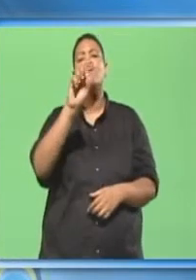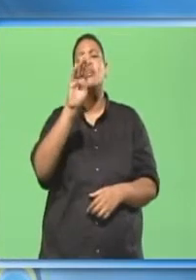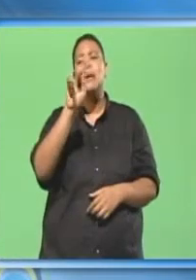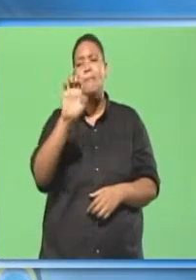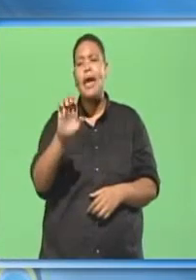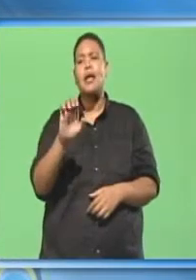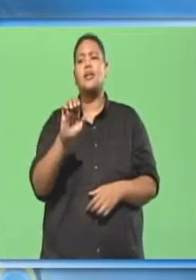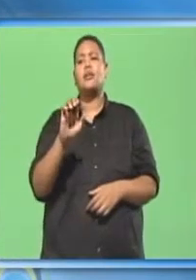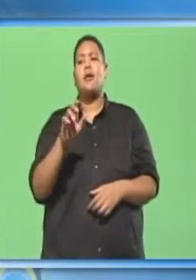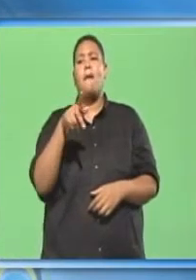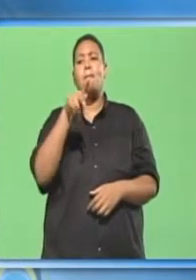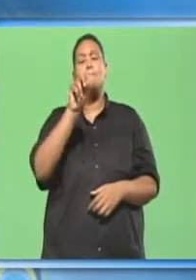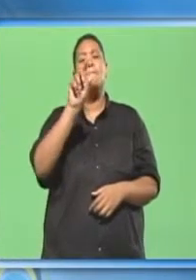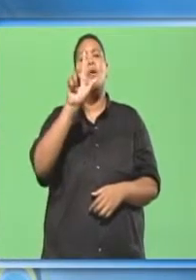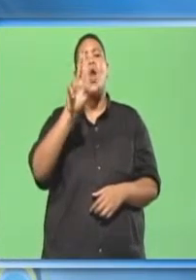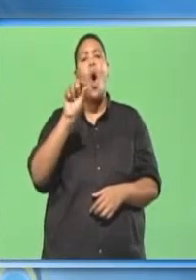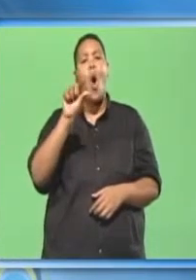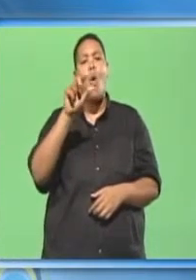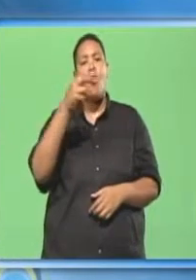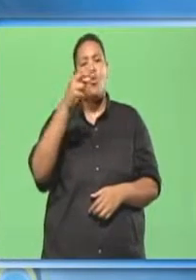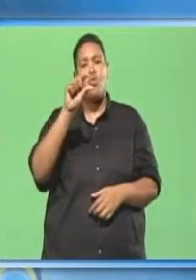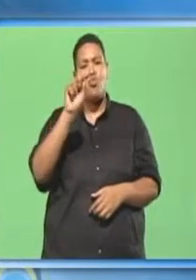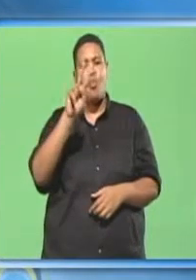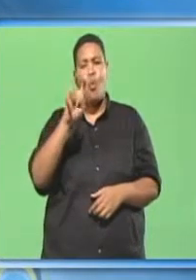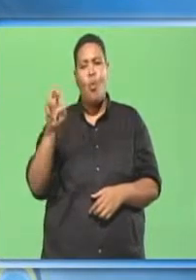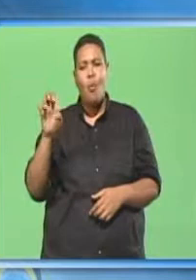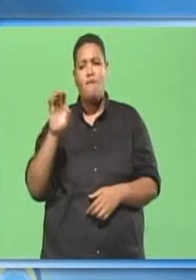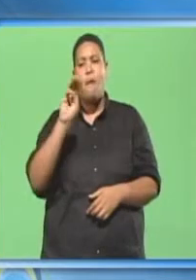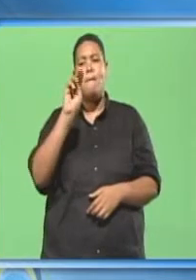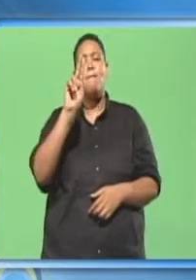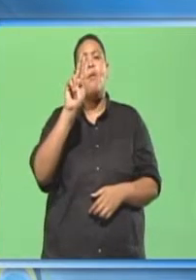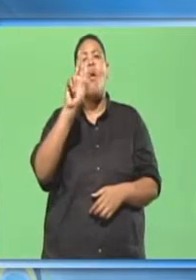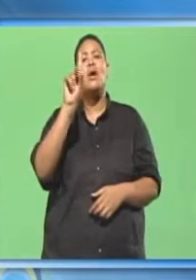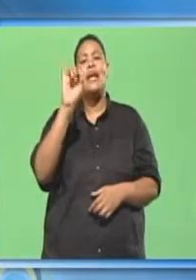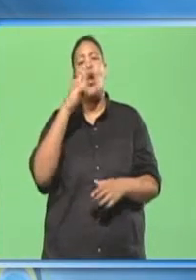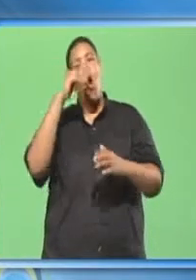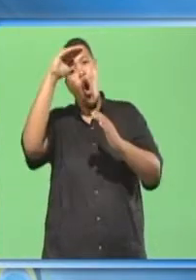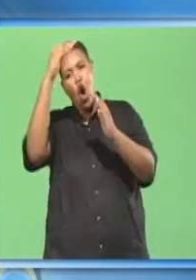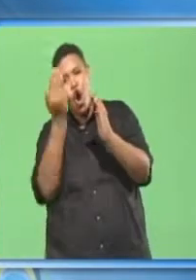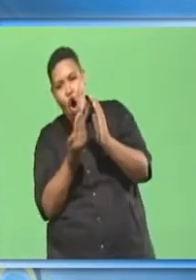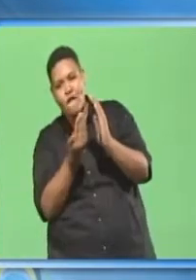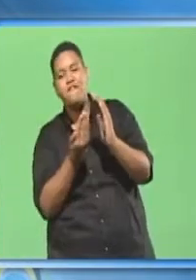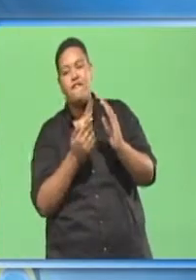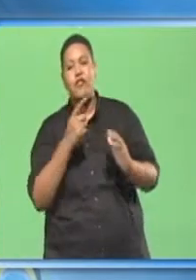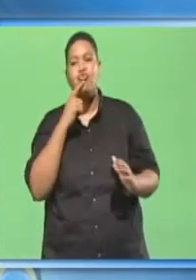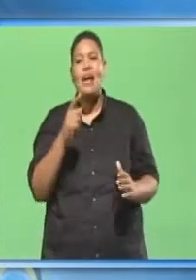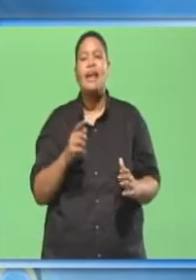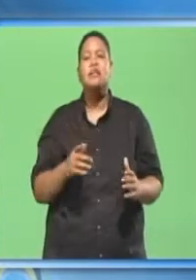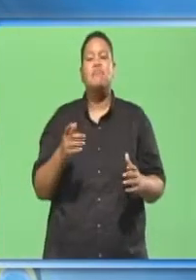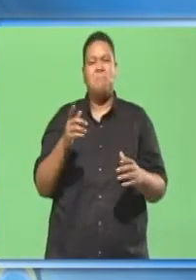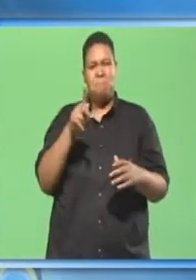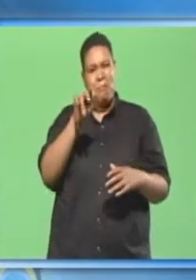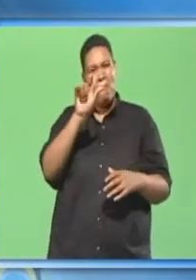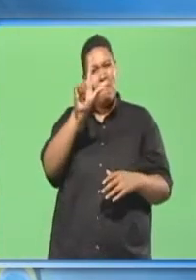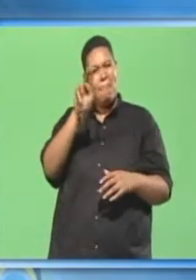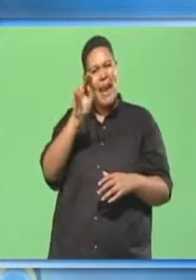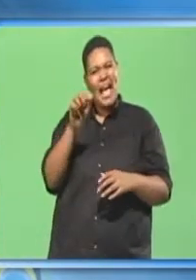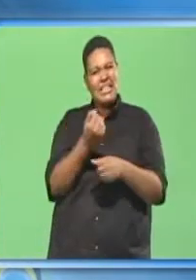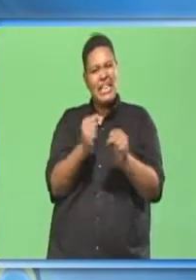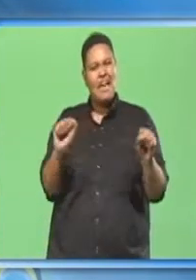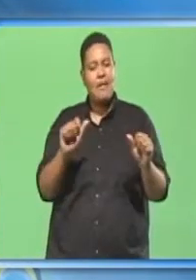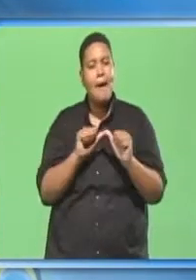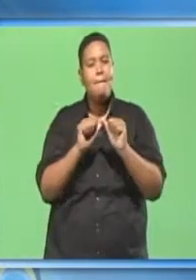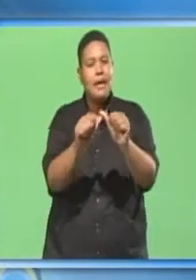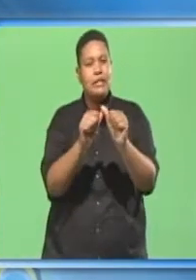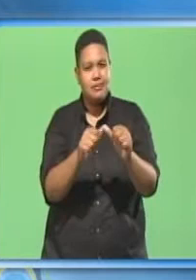a rebate, plow groove, molding, or curve. Plane safety and maintenance tips. The